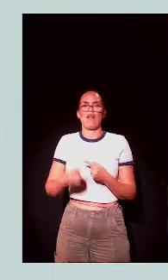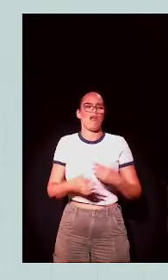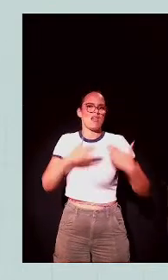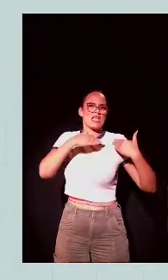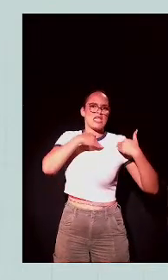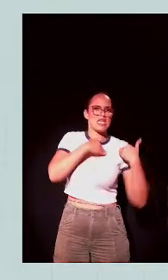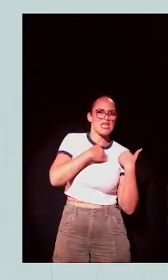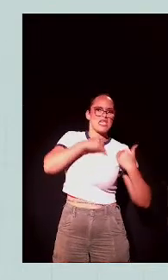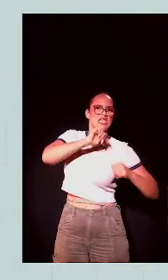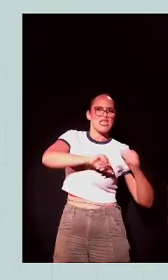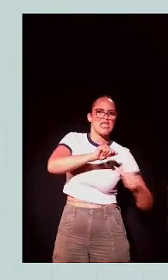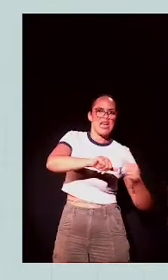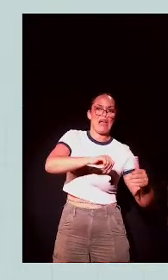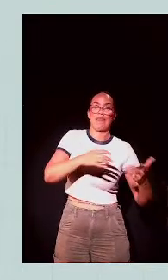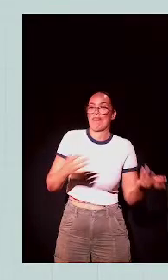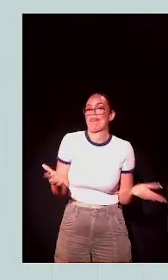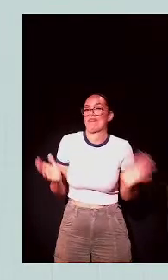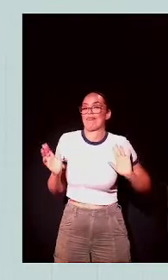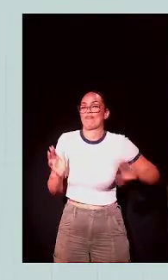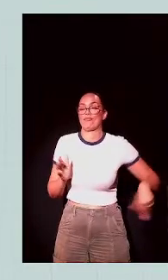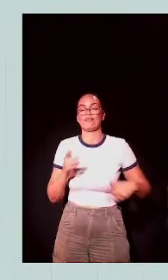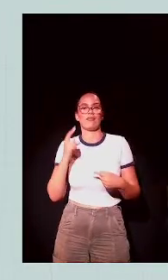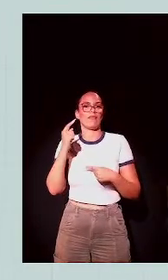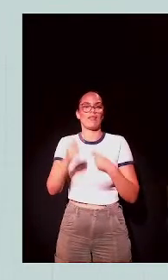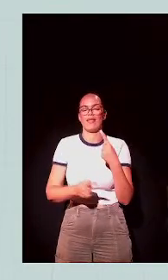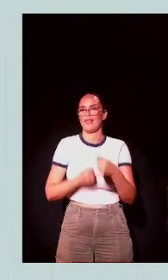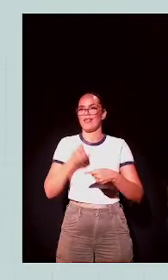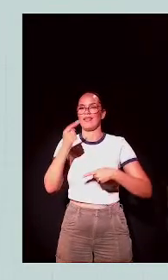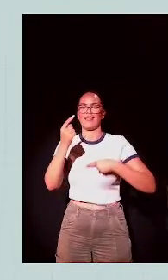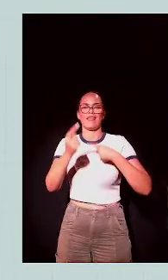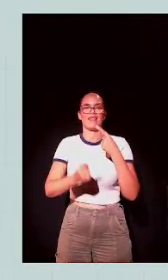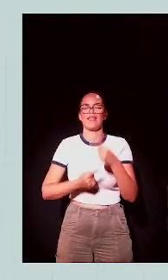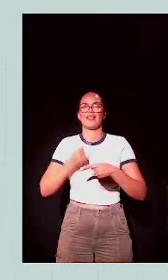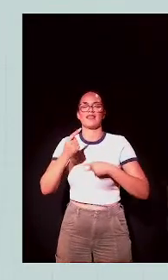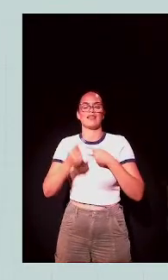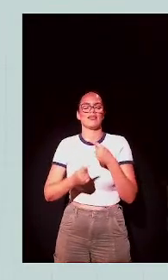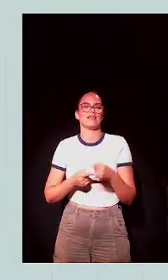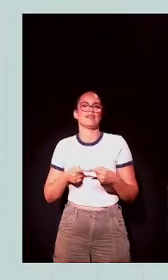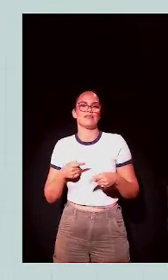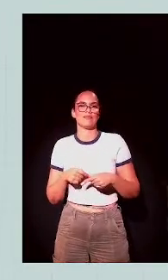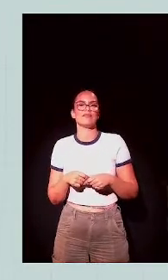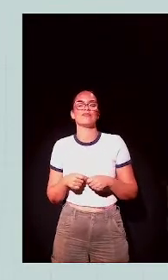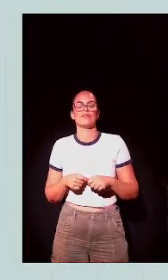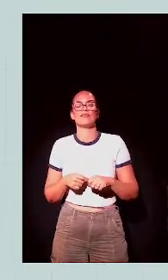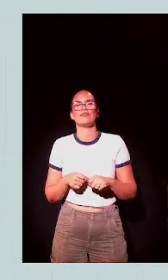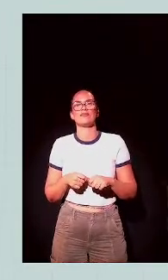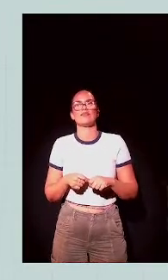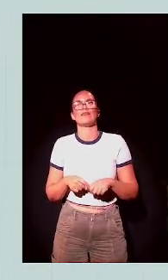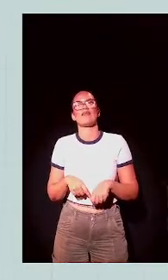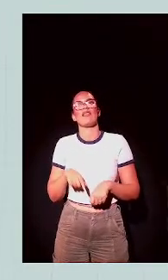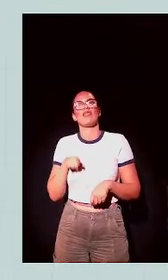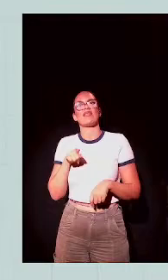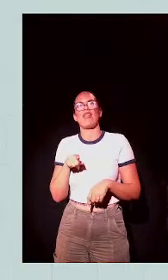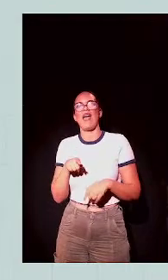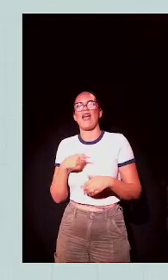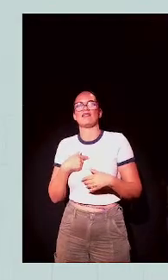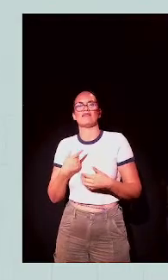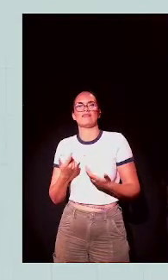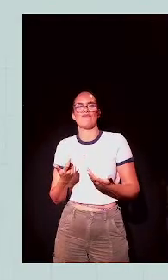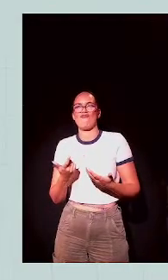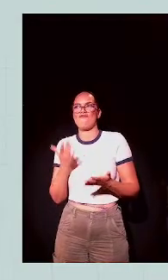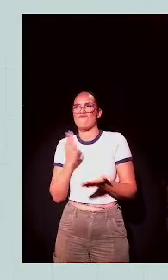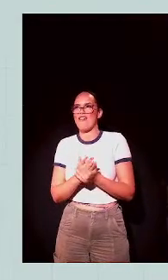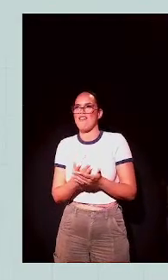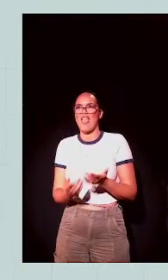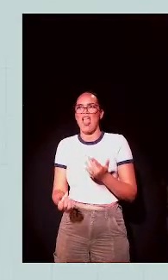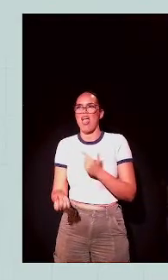becomes something you can kind of dwell inside. And it favors presence, maintenance, and